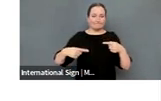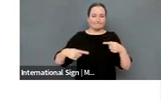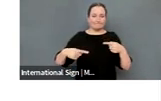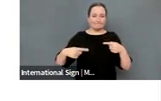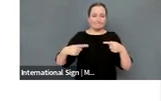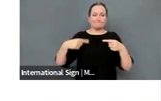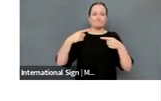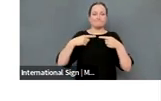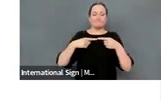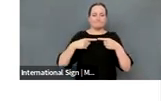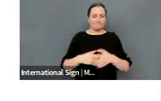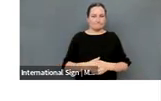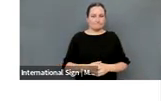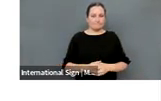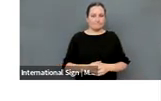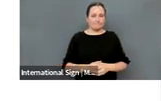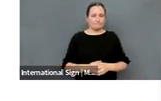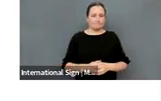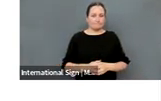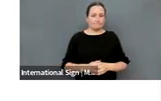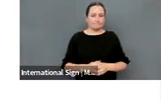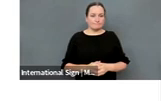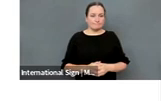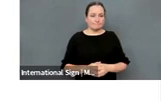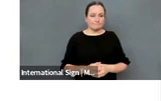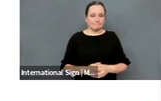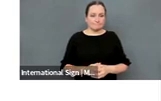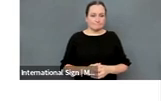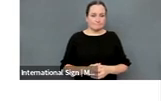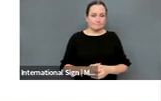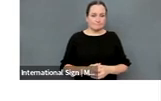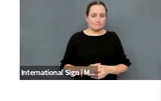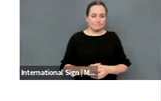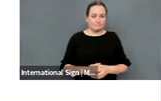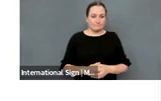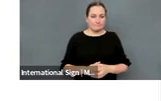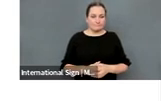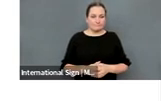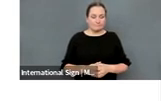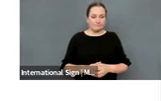women, Vietnam Women's Union are continuing works to close to